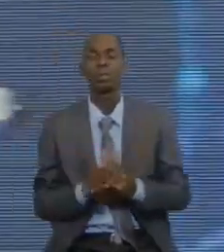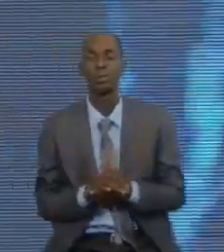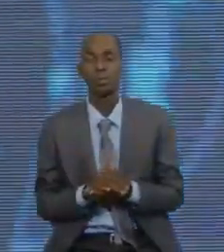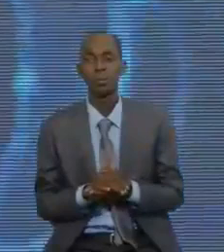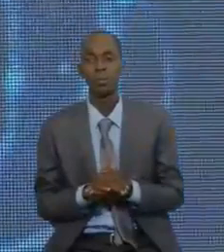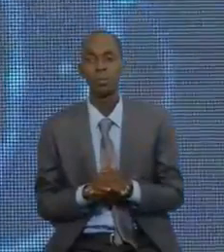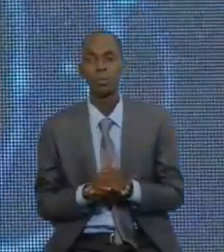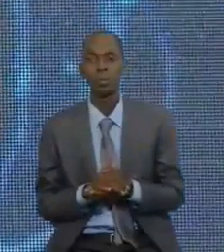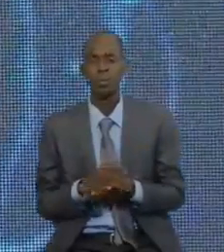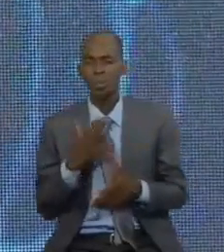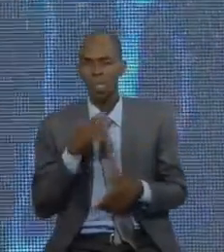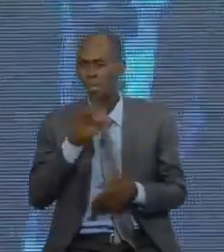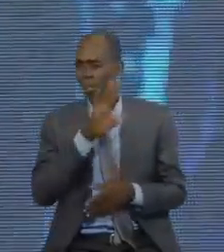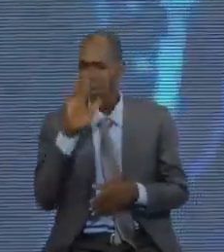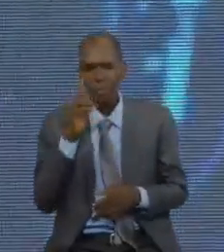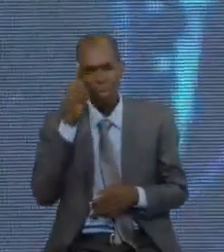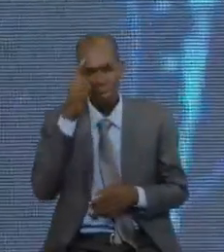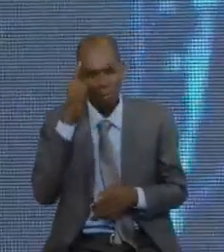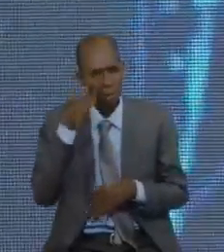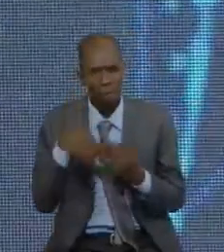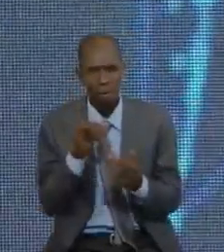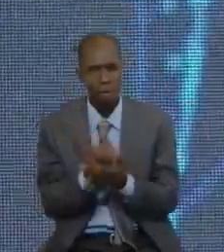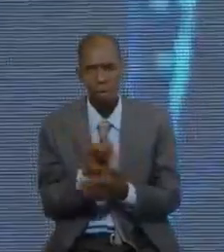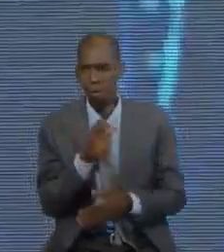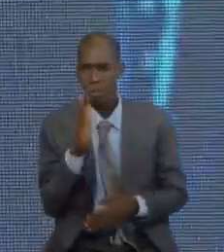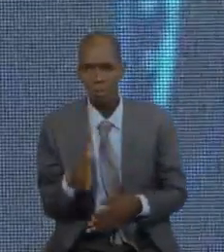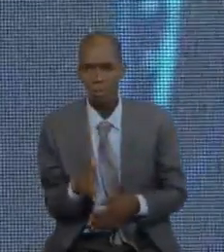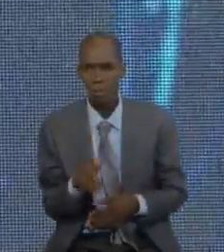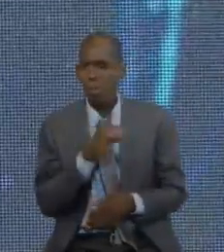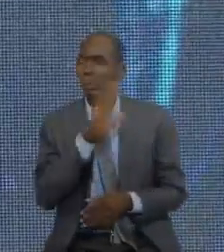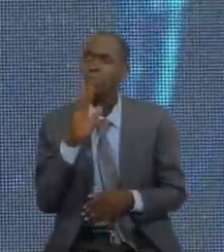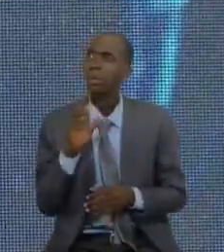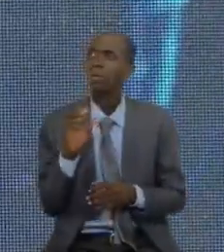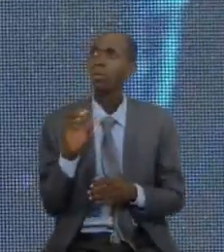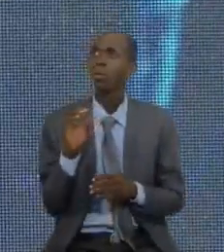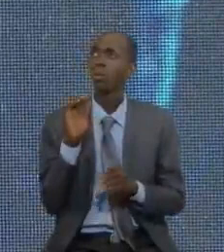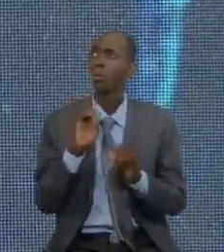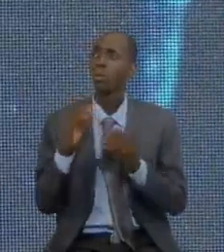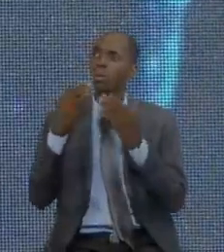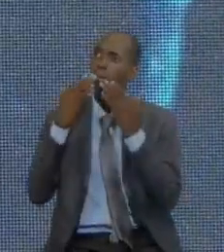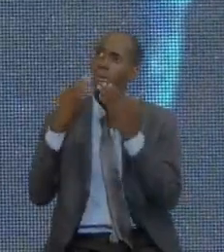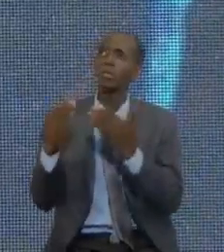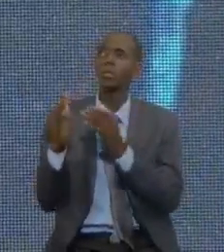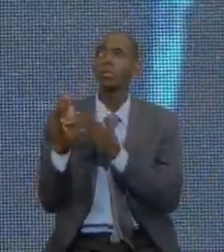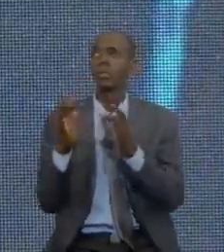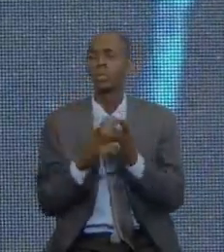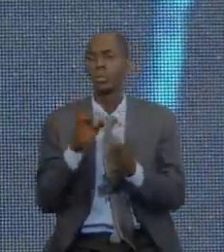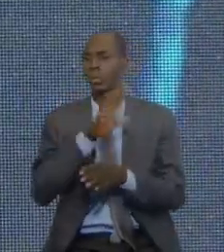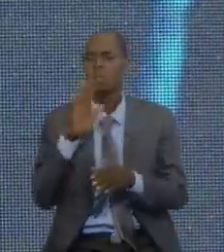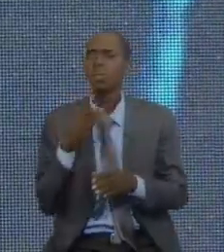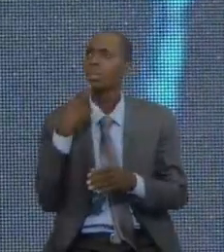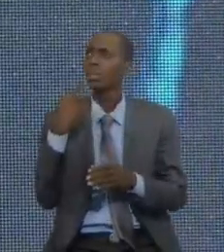And you never think about it. You never say, thank you, Jesus. You never say, I love